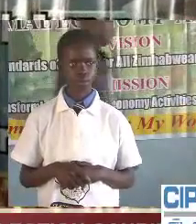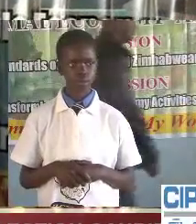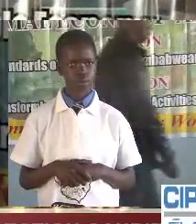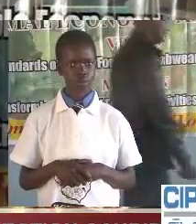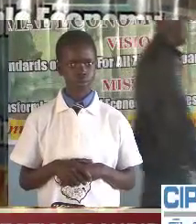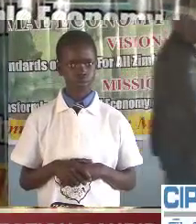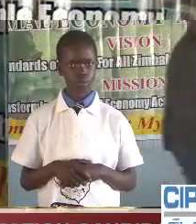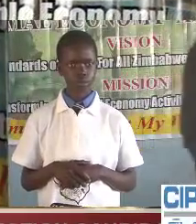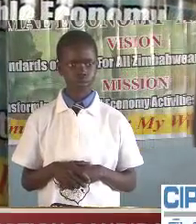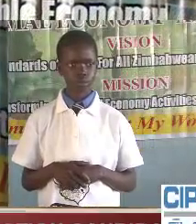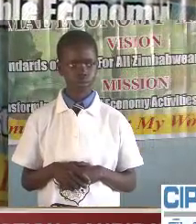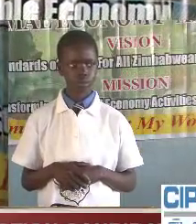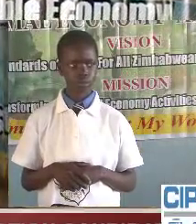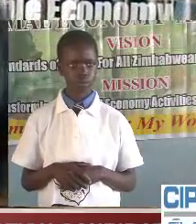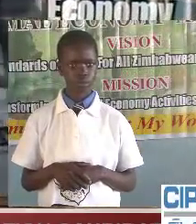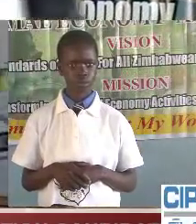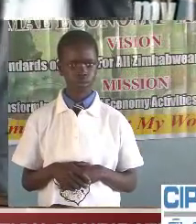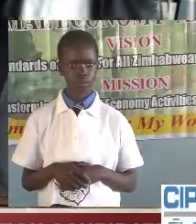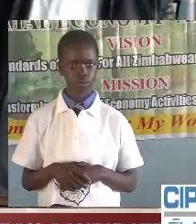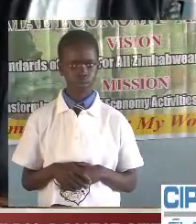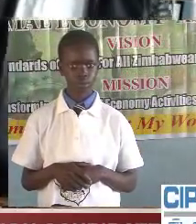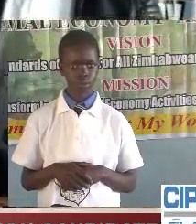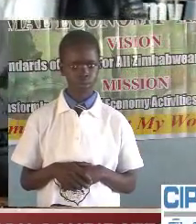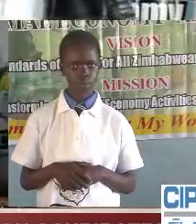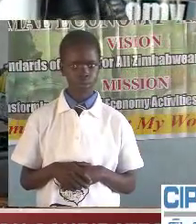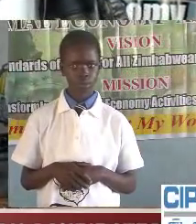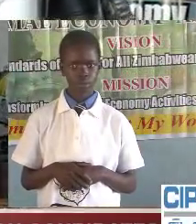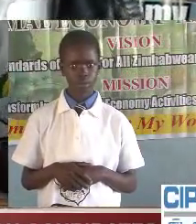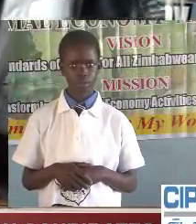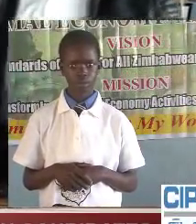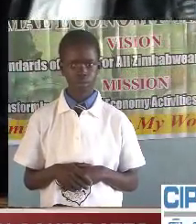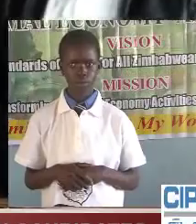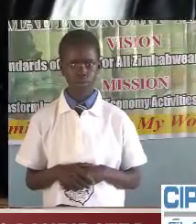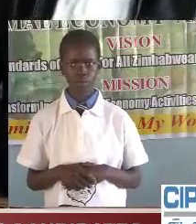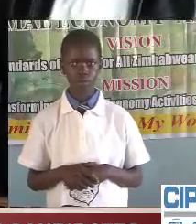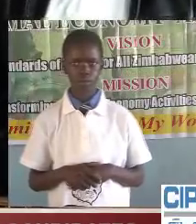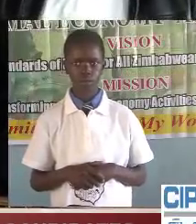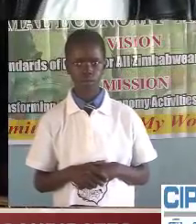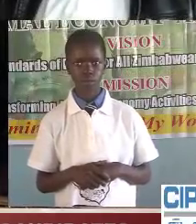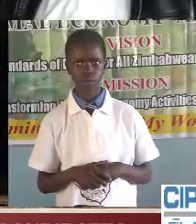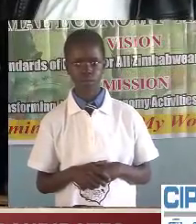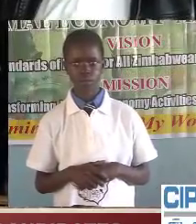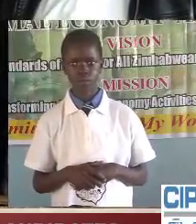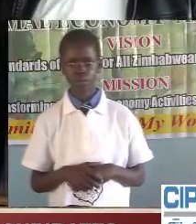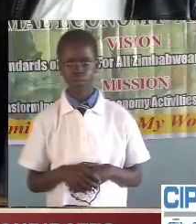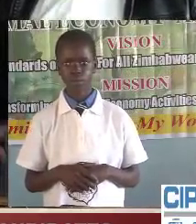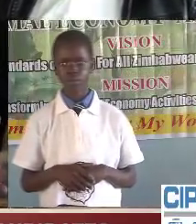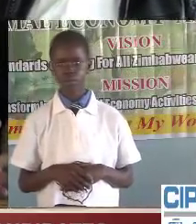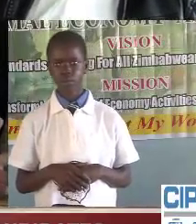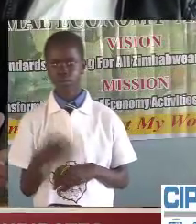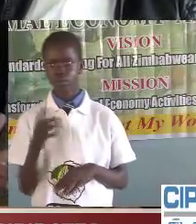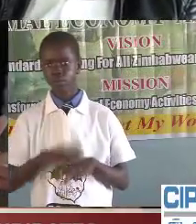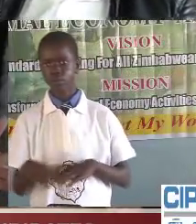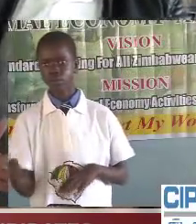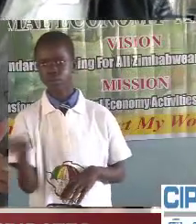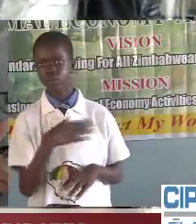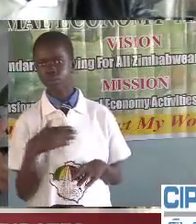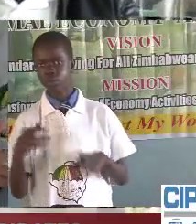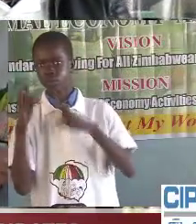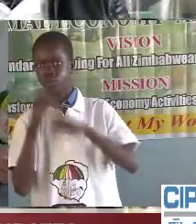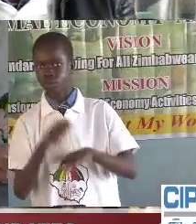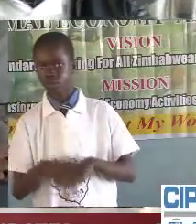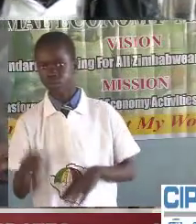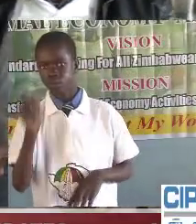SLY is based in Washington, D.C. in the United States. It works with business